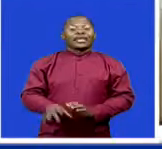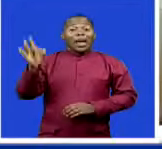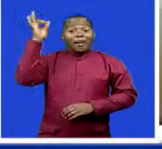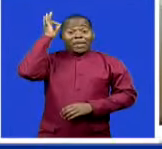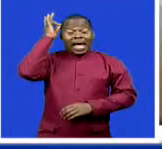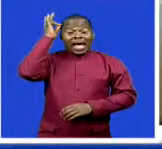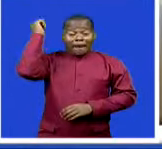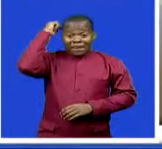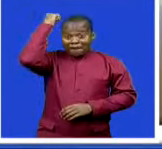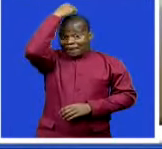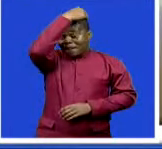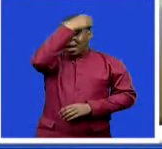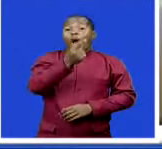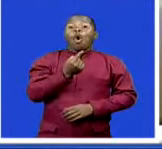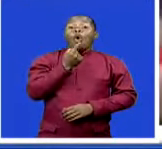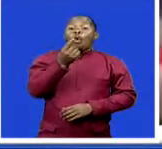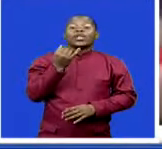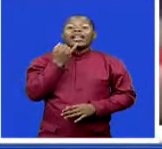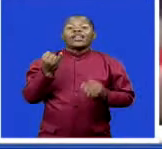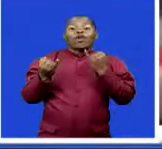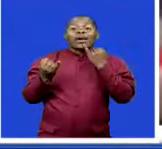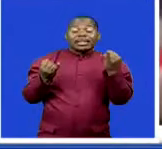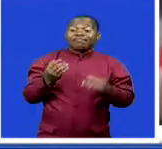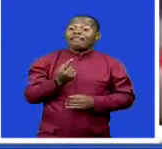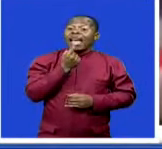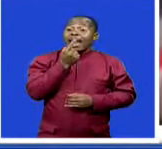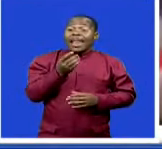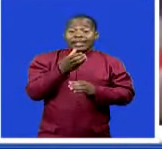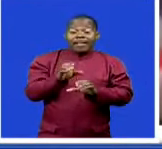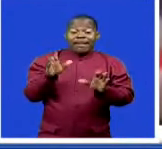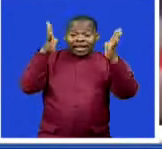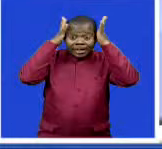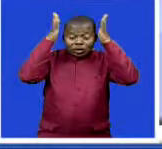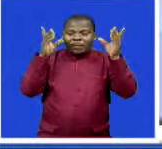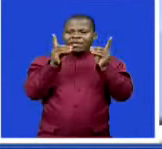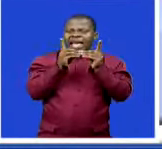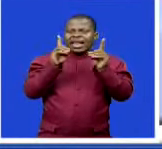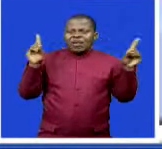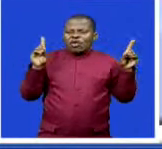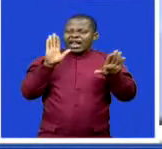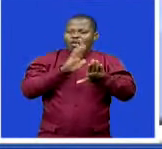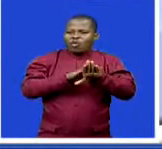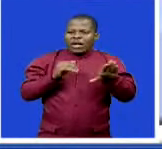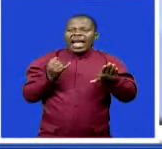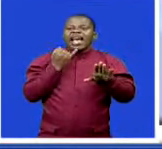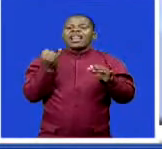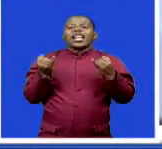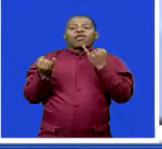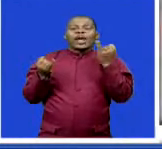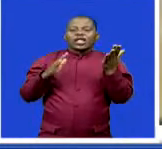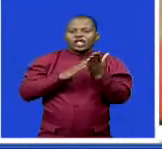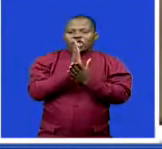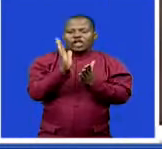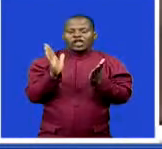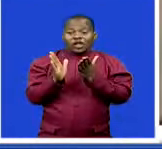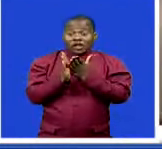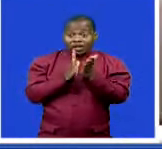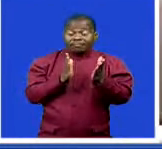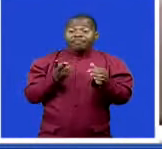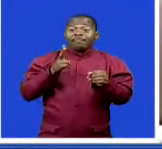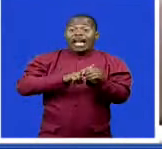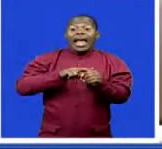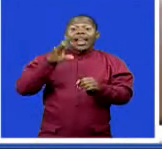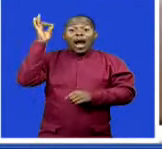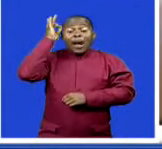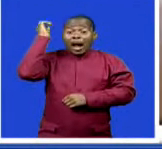His Majesty King Eswatini III says claims that the Kingdom of Eswatini is undemocratic, unfounded, and very unfortunate. His Majesty